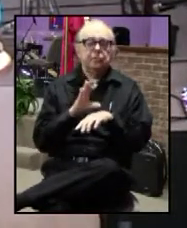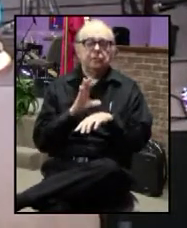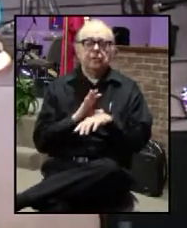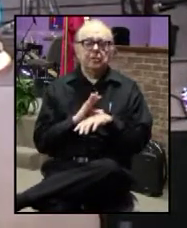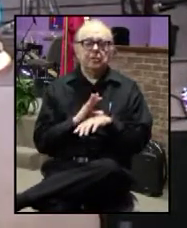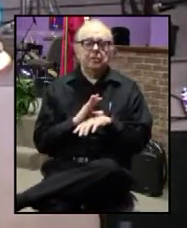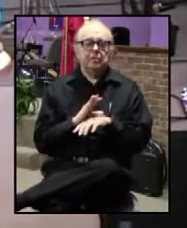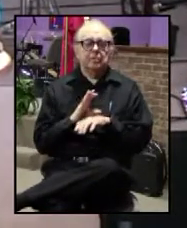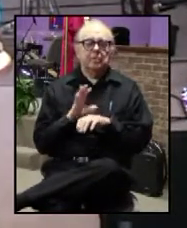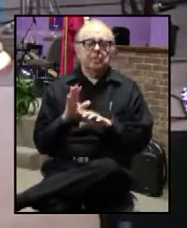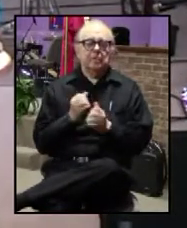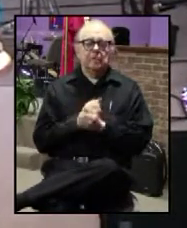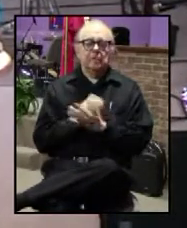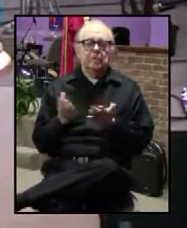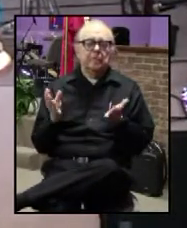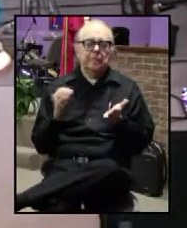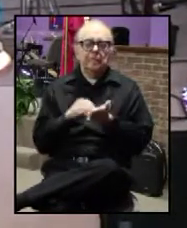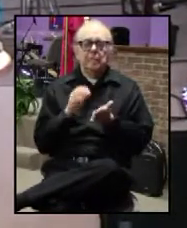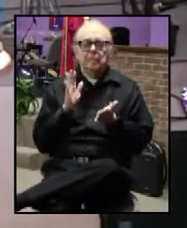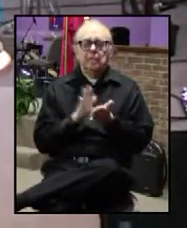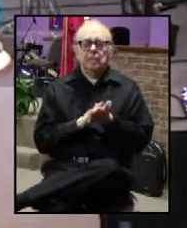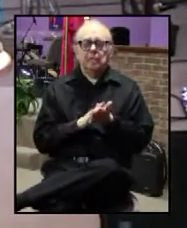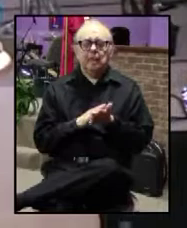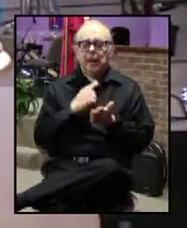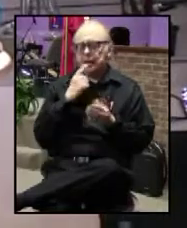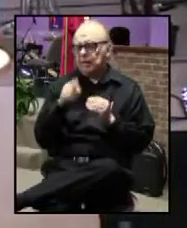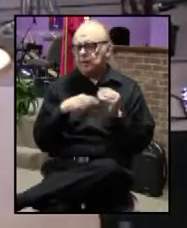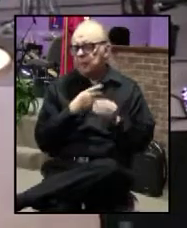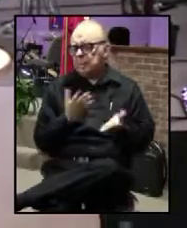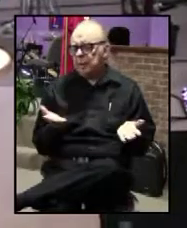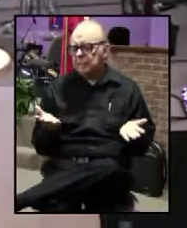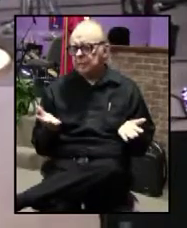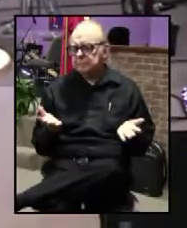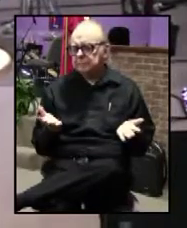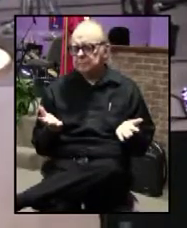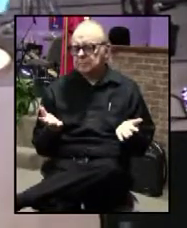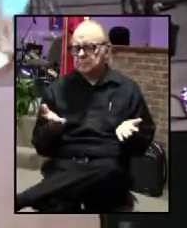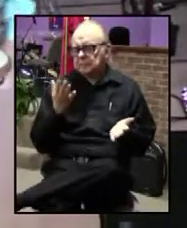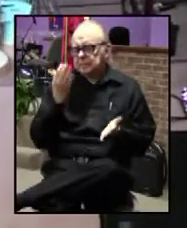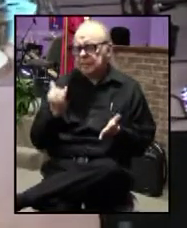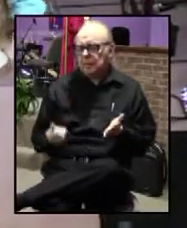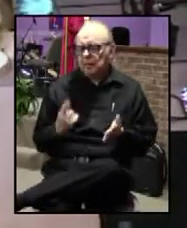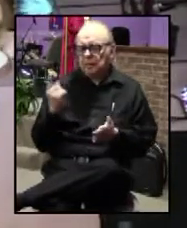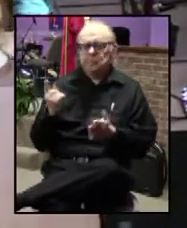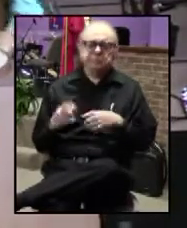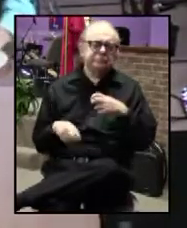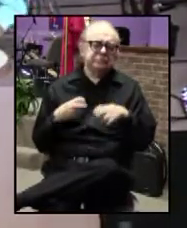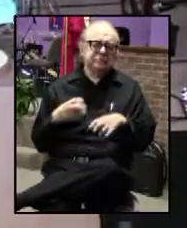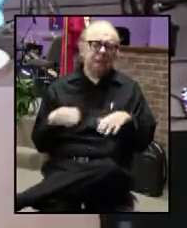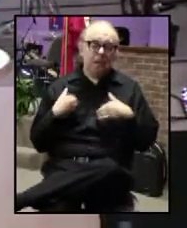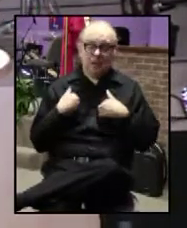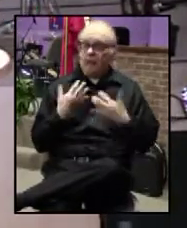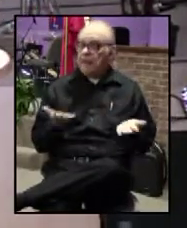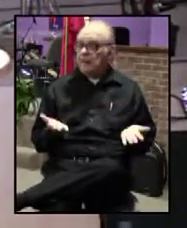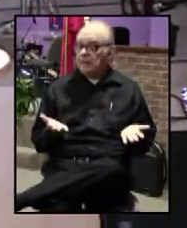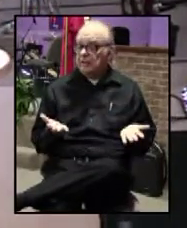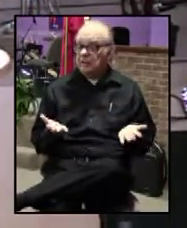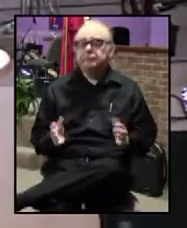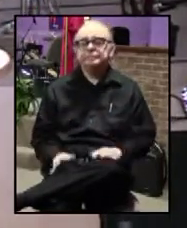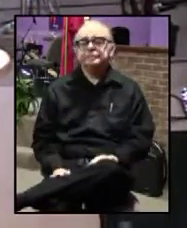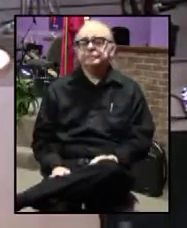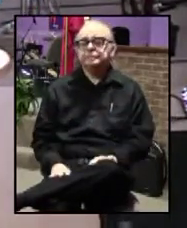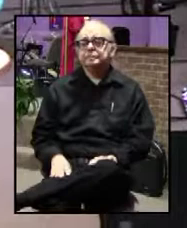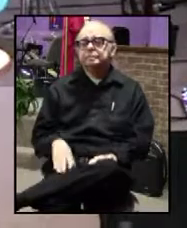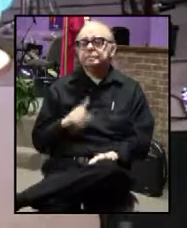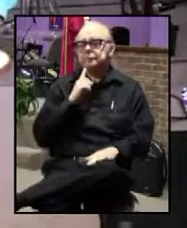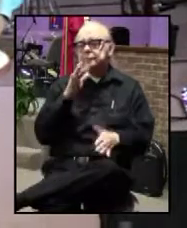got some of the notes that I was telling you about. And because one of the problems that we all have